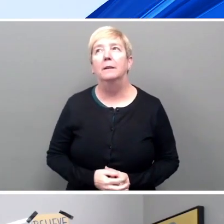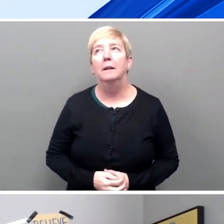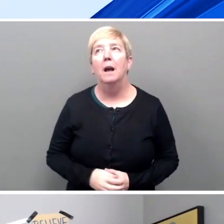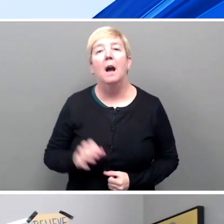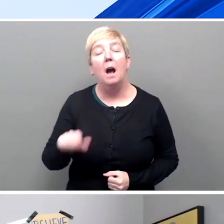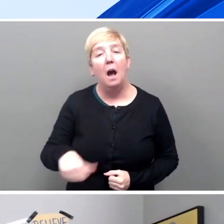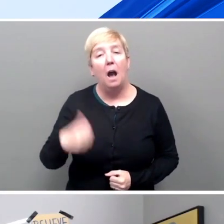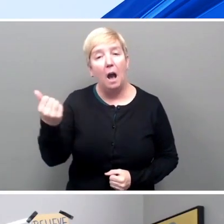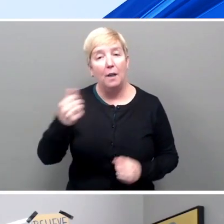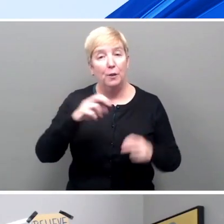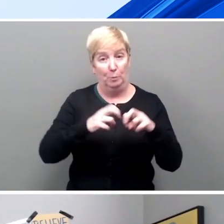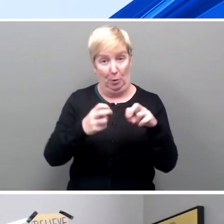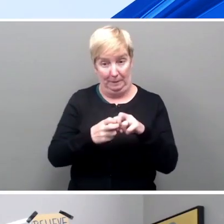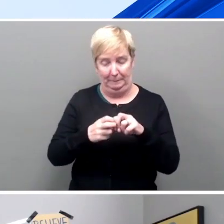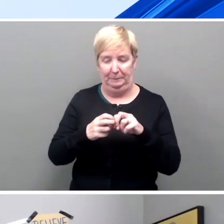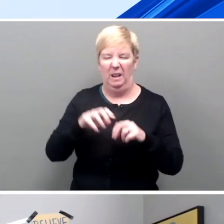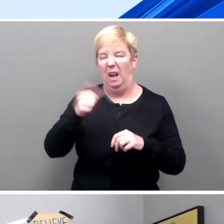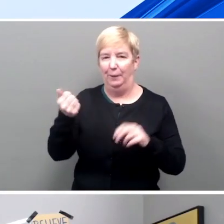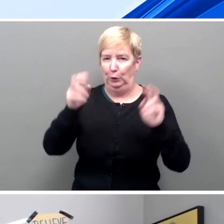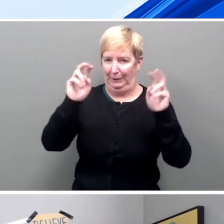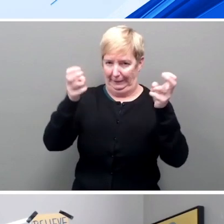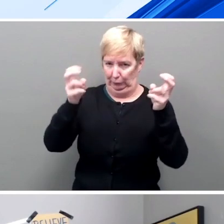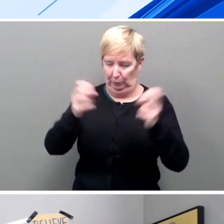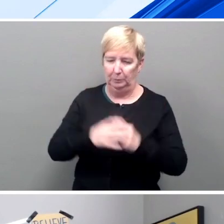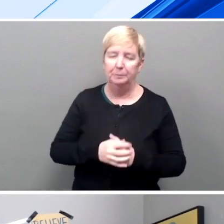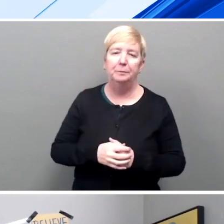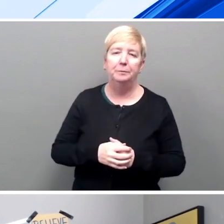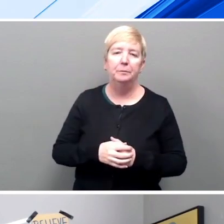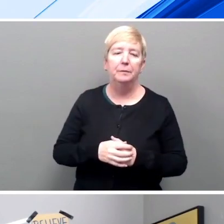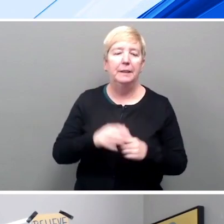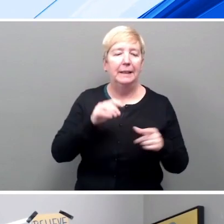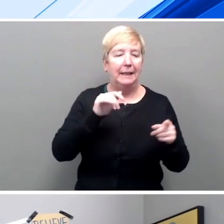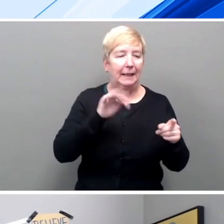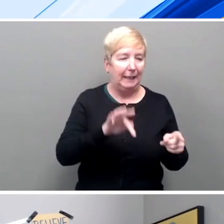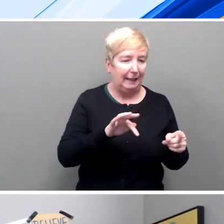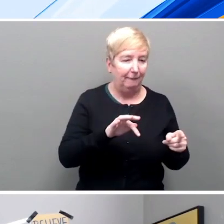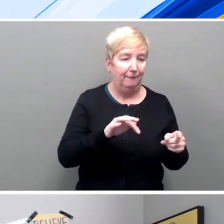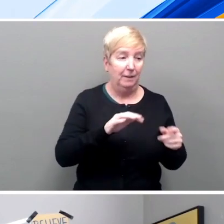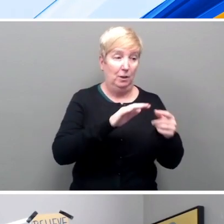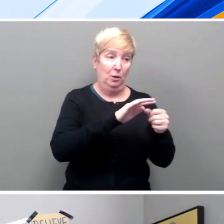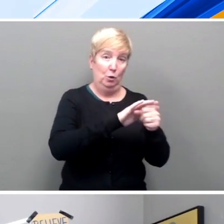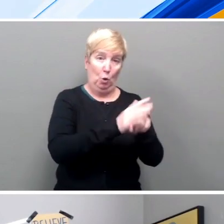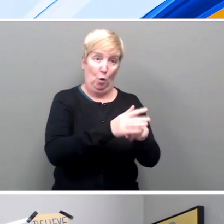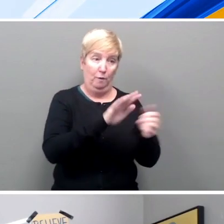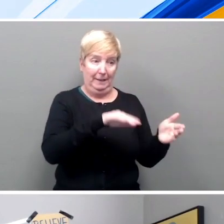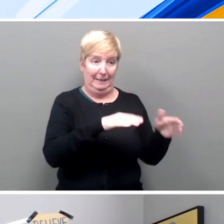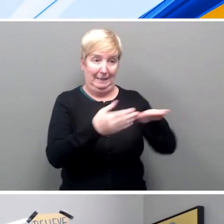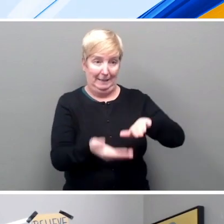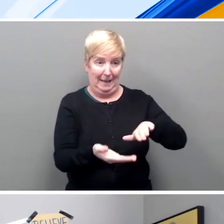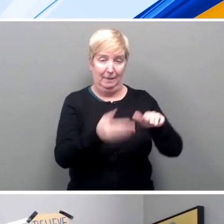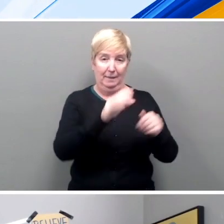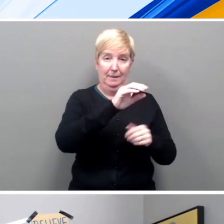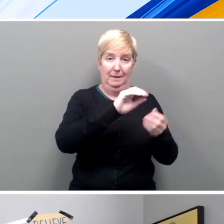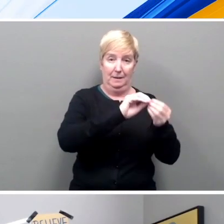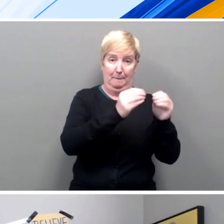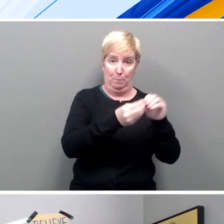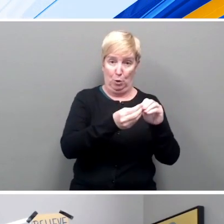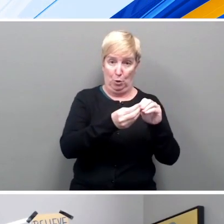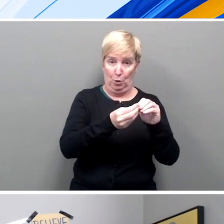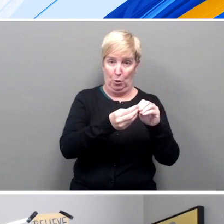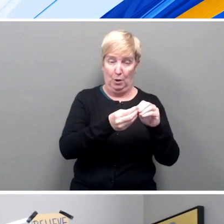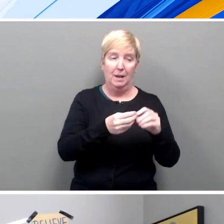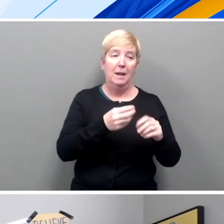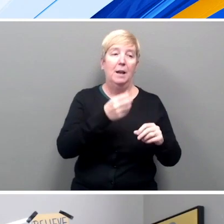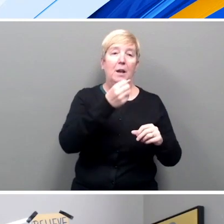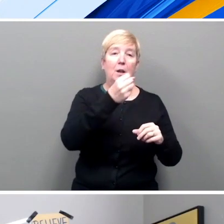is if the mortality rate for the case fatality rate for coronavirus is 12 times higher